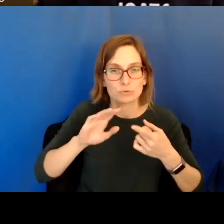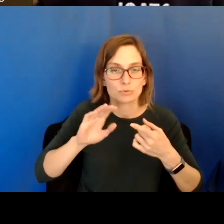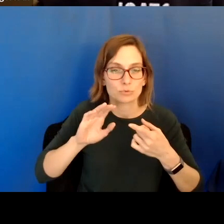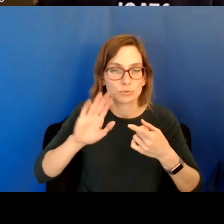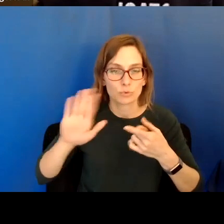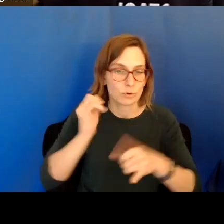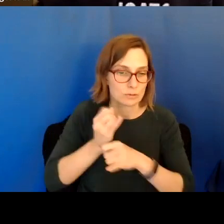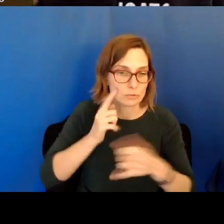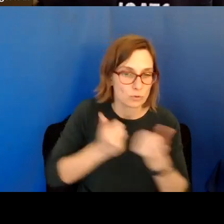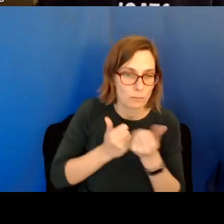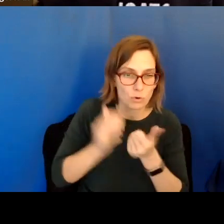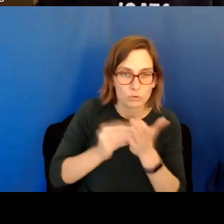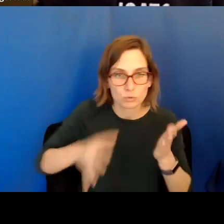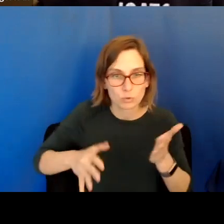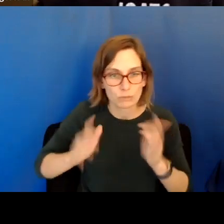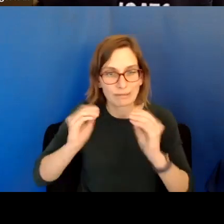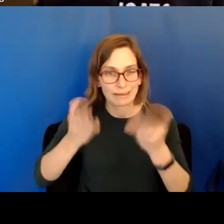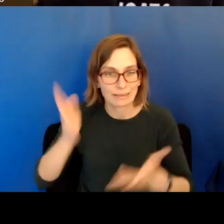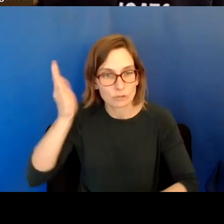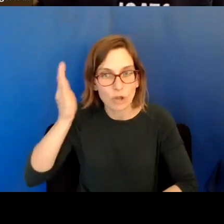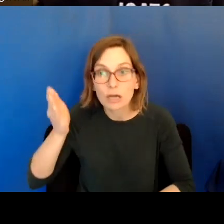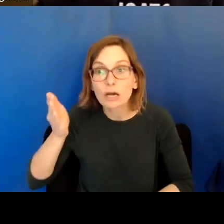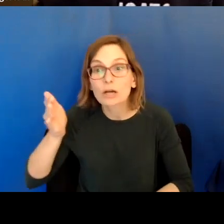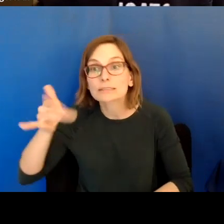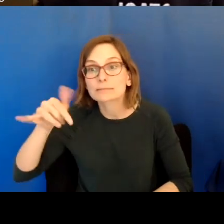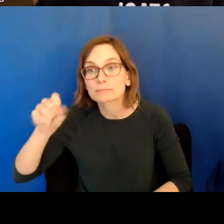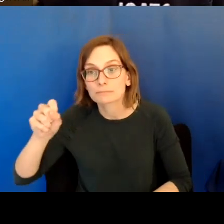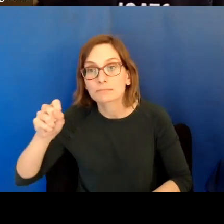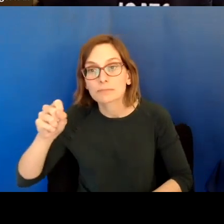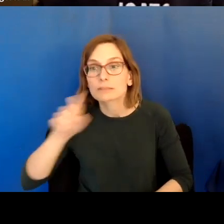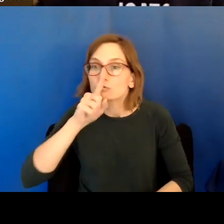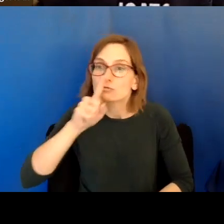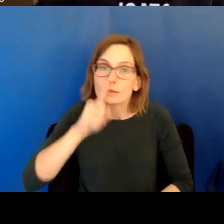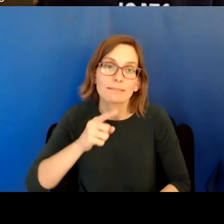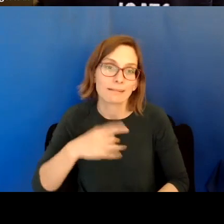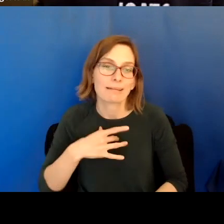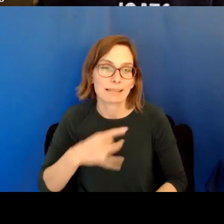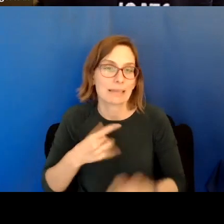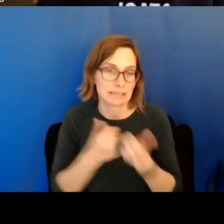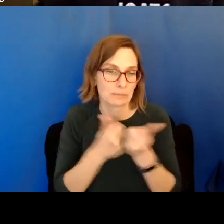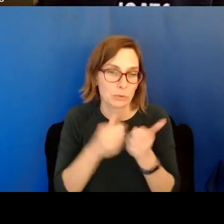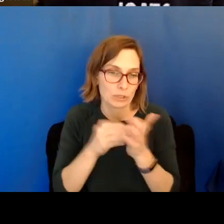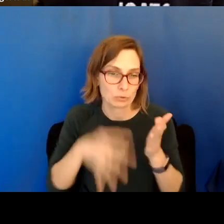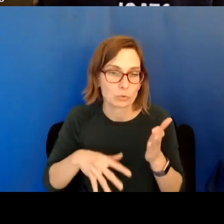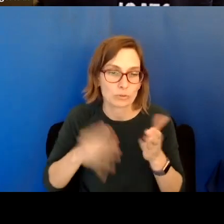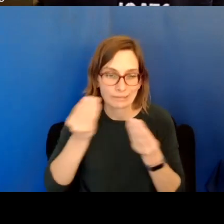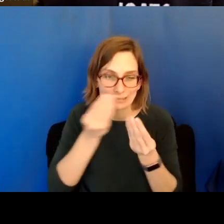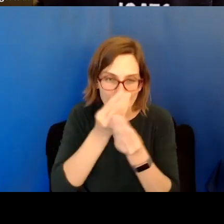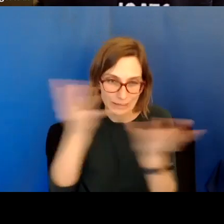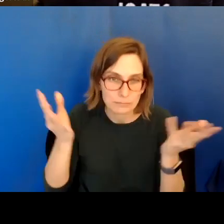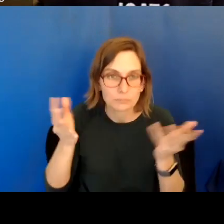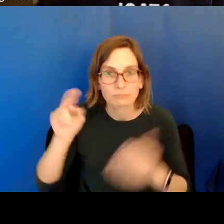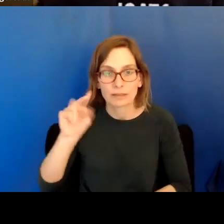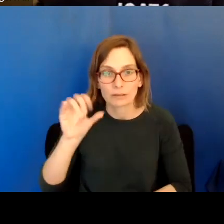your students, or even to give talks. Yes, I really do like supporting students and letting them know Anchor